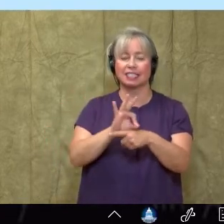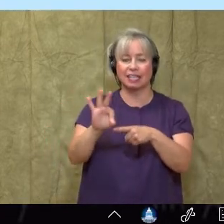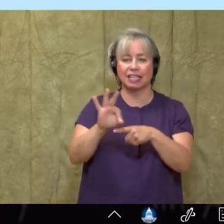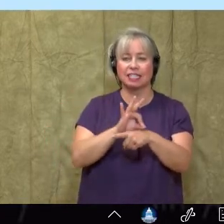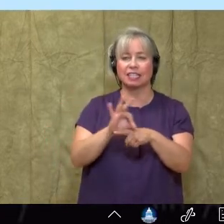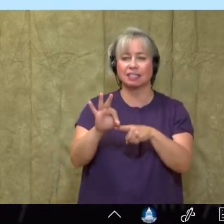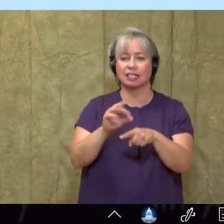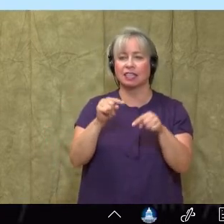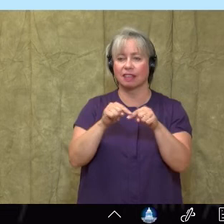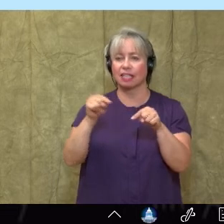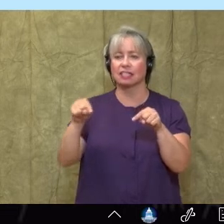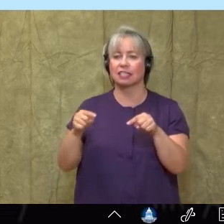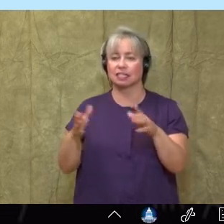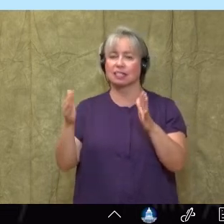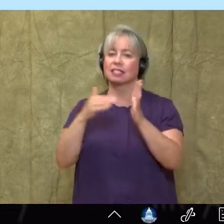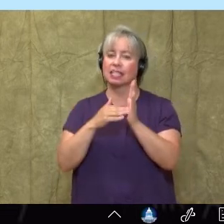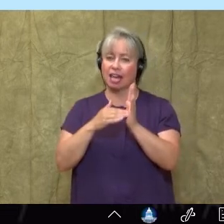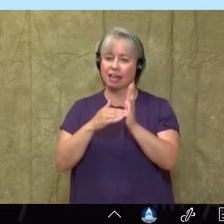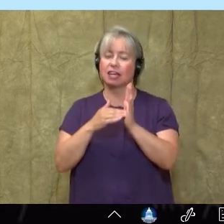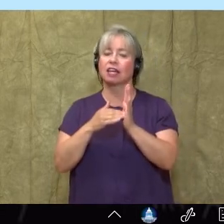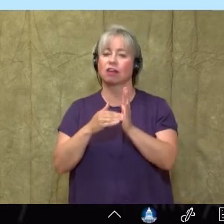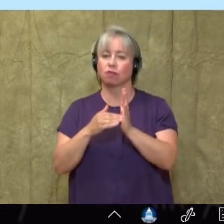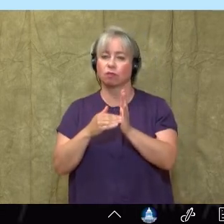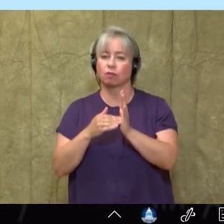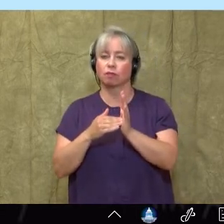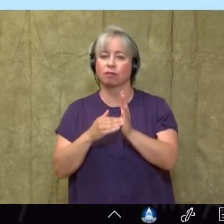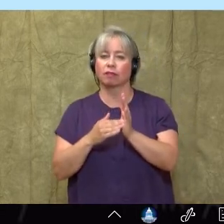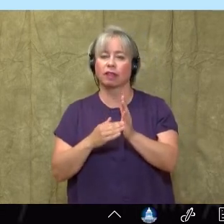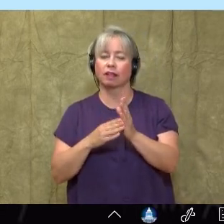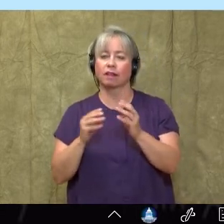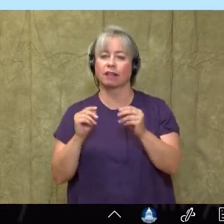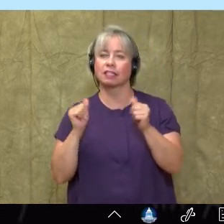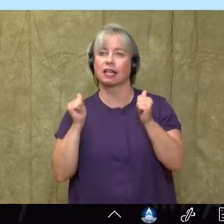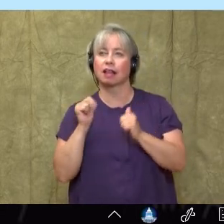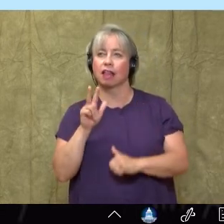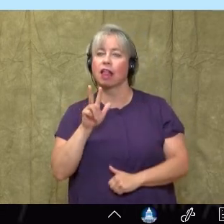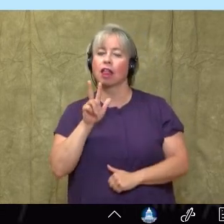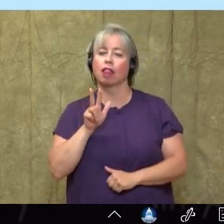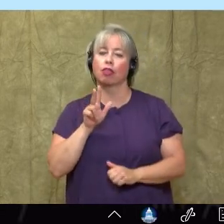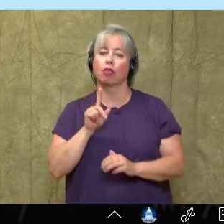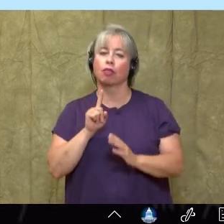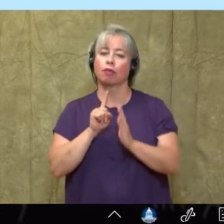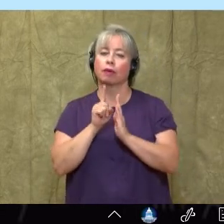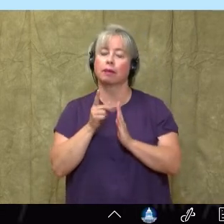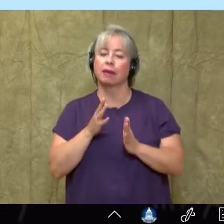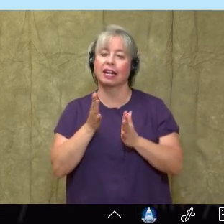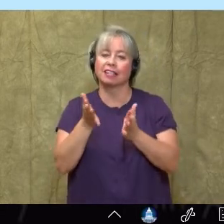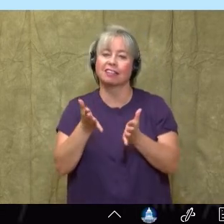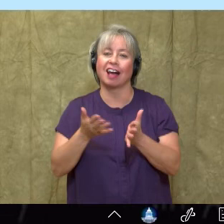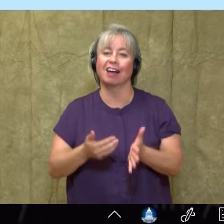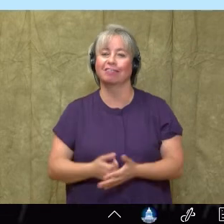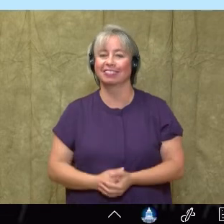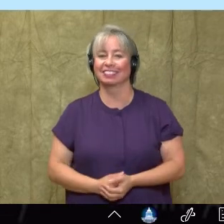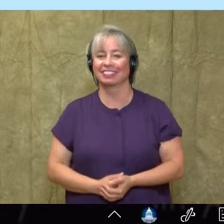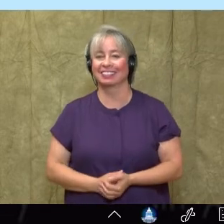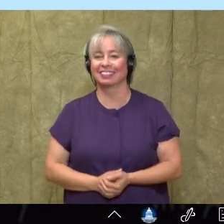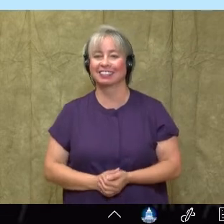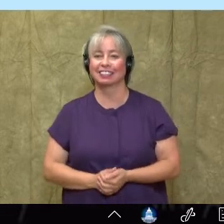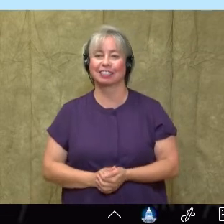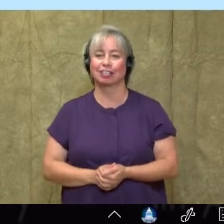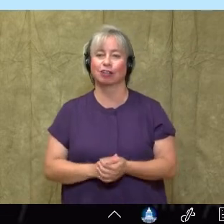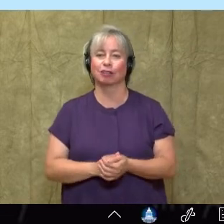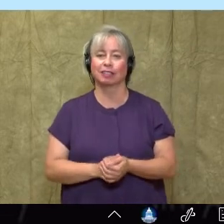so let's do this in real time. Let's see if we can knock it out in, what do we got, 3 minutes? Here we go. So our distance formula